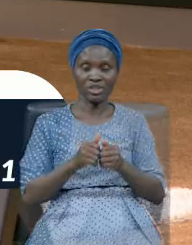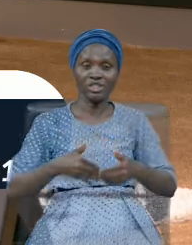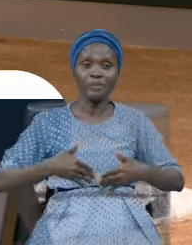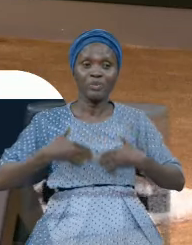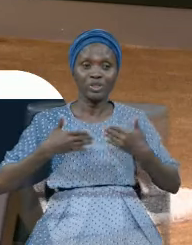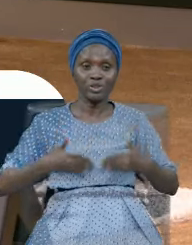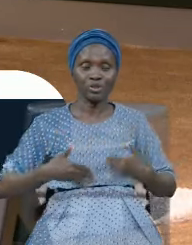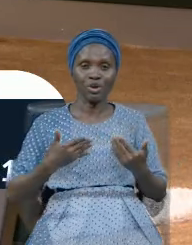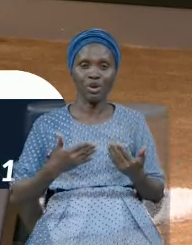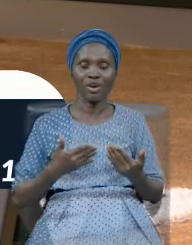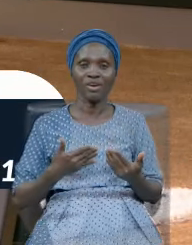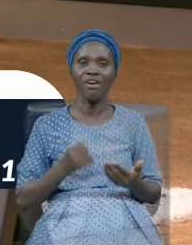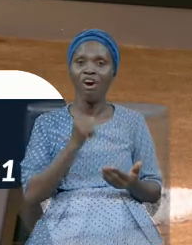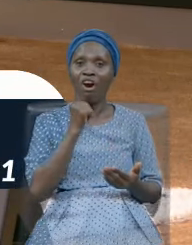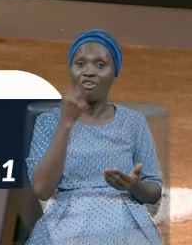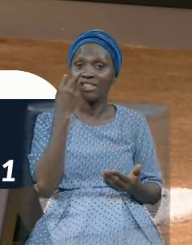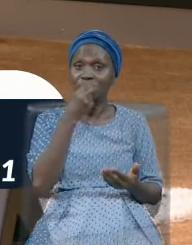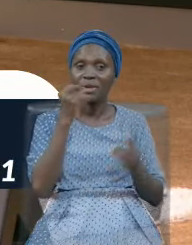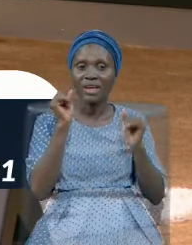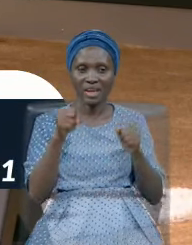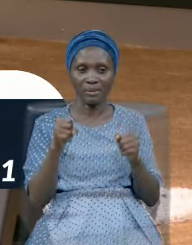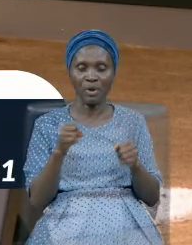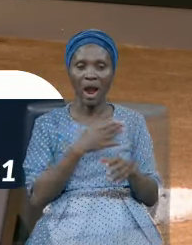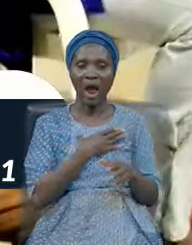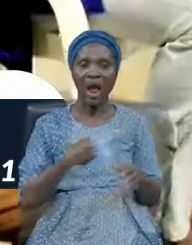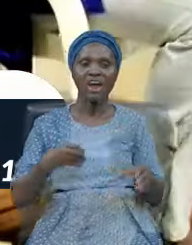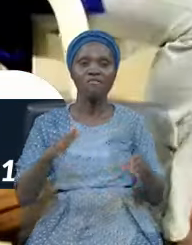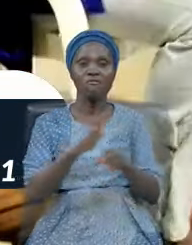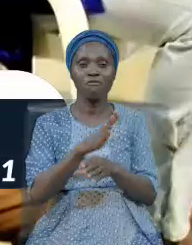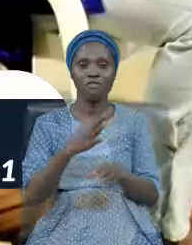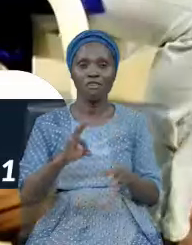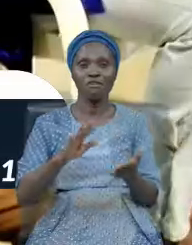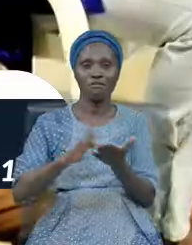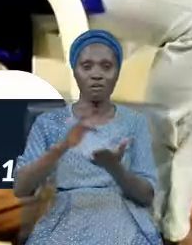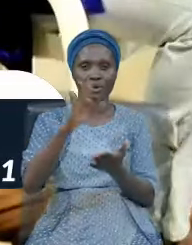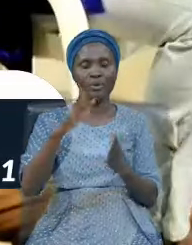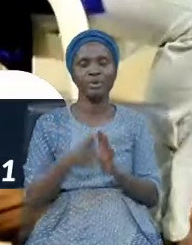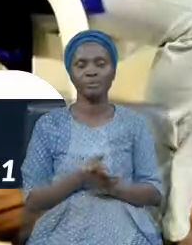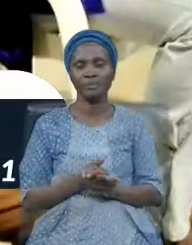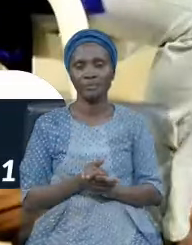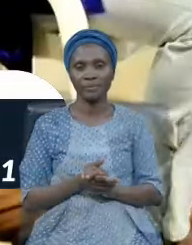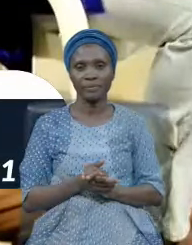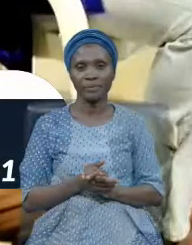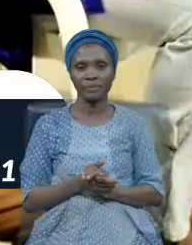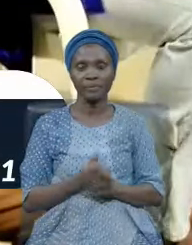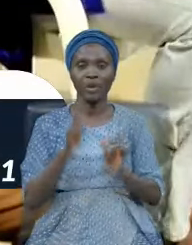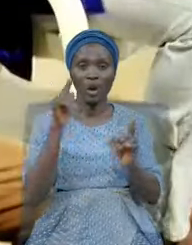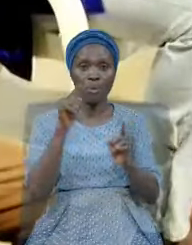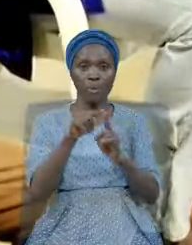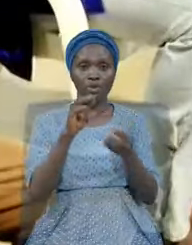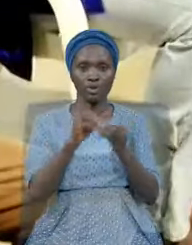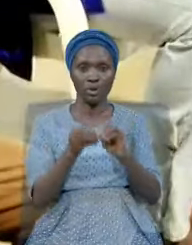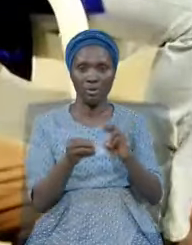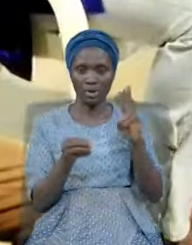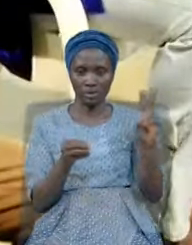with joy unspeakable and full of glory. We're coming to point number two. In